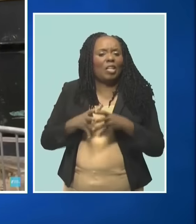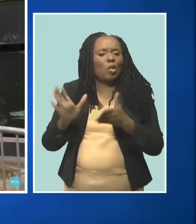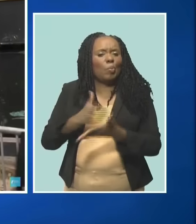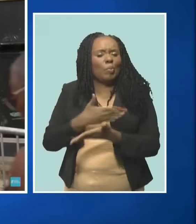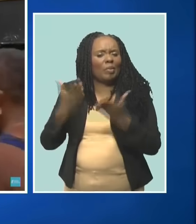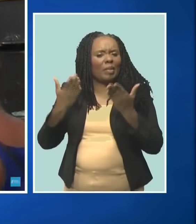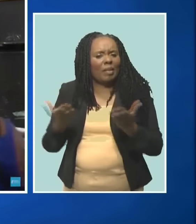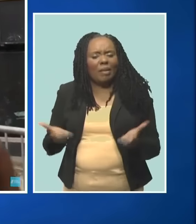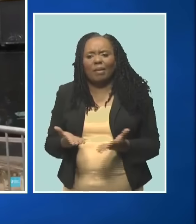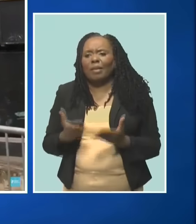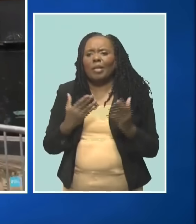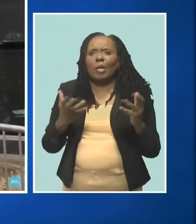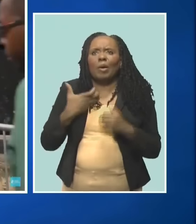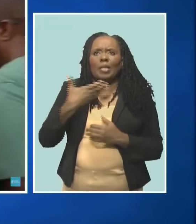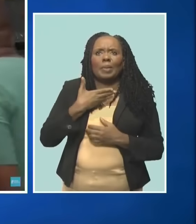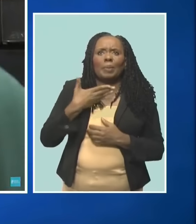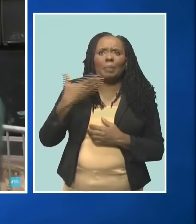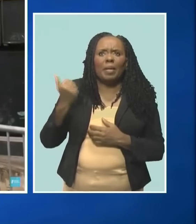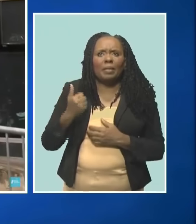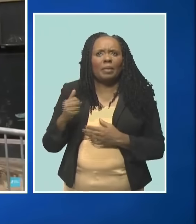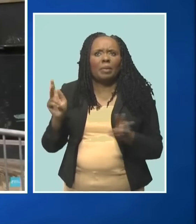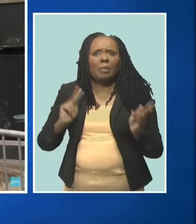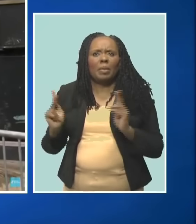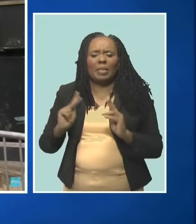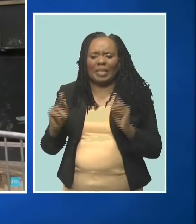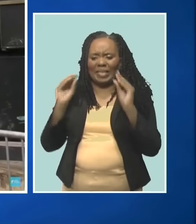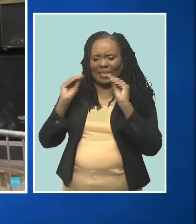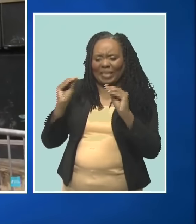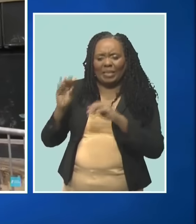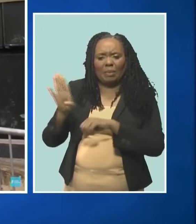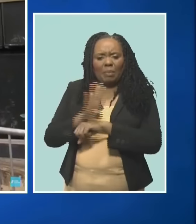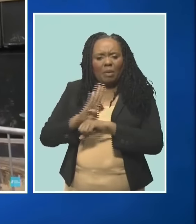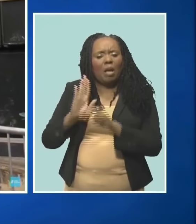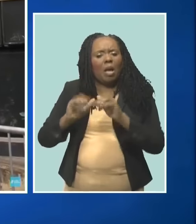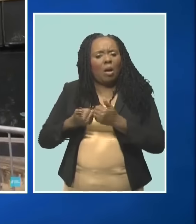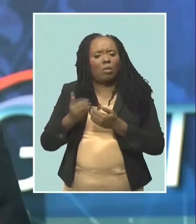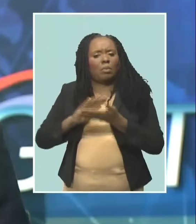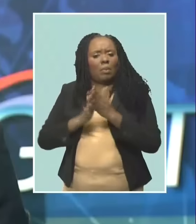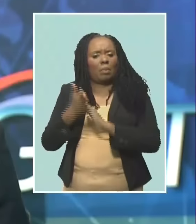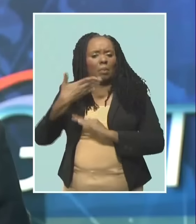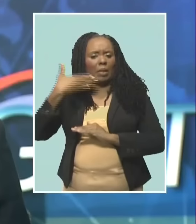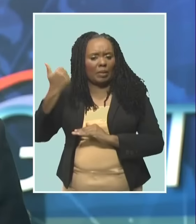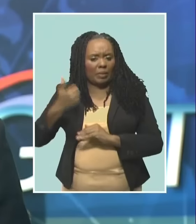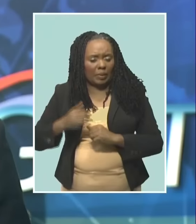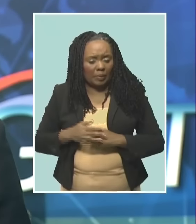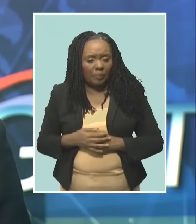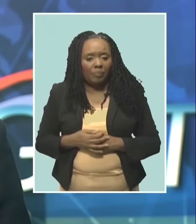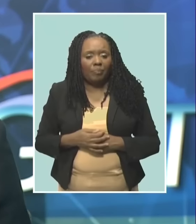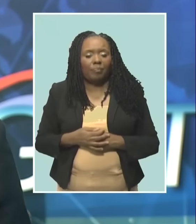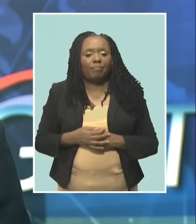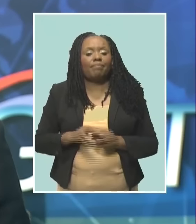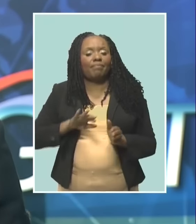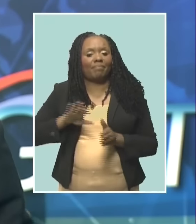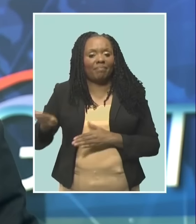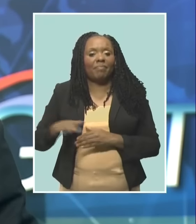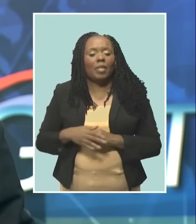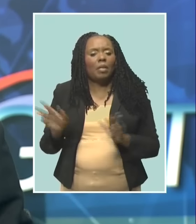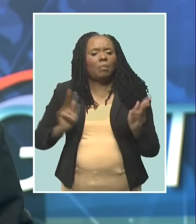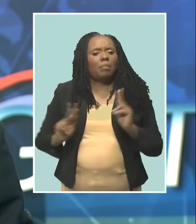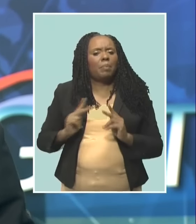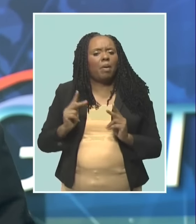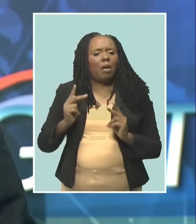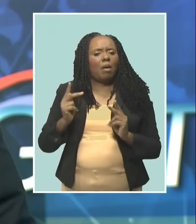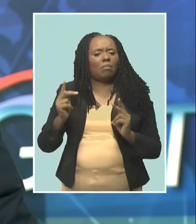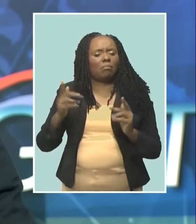and brought the best of the best here to teach Bajans how to be the best. In other news now, concerns about